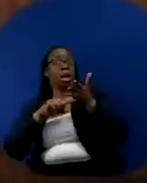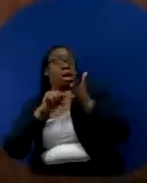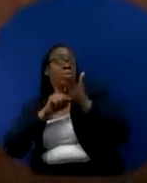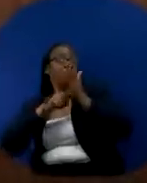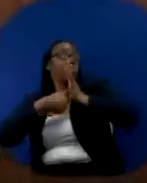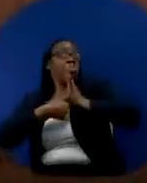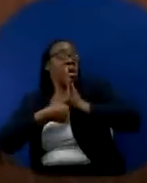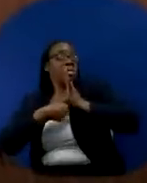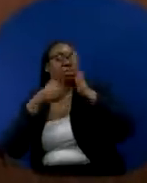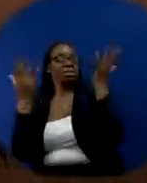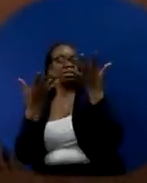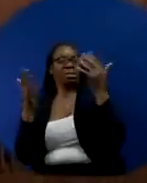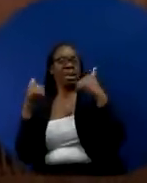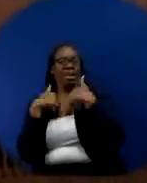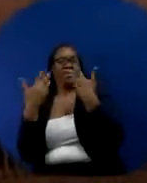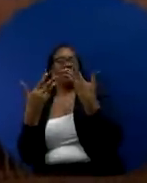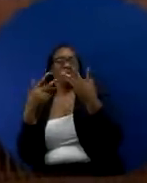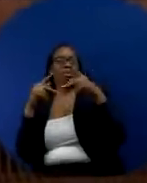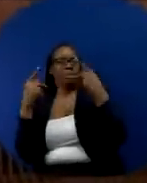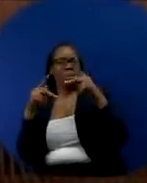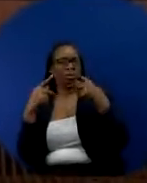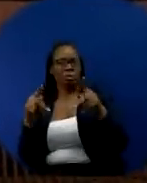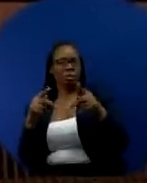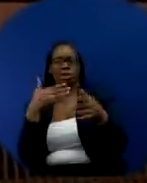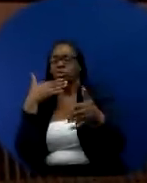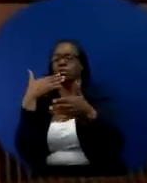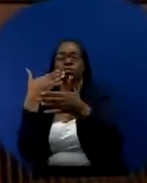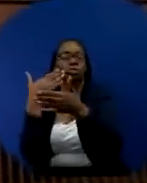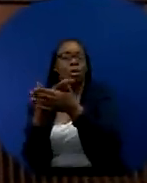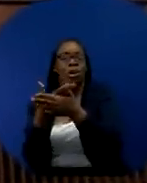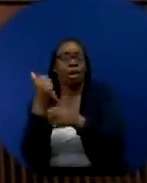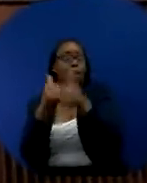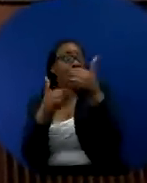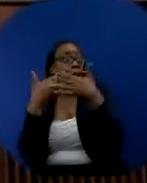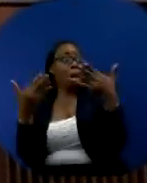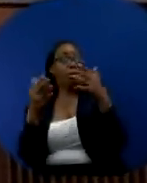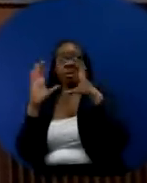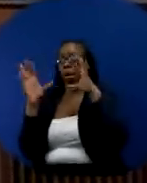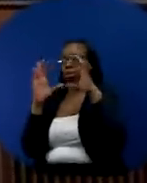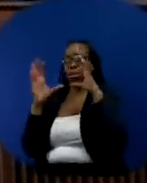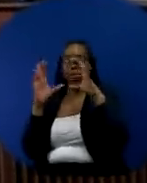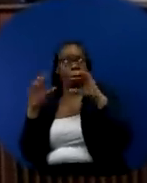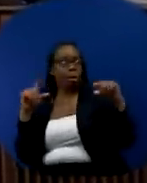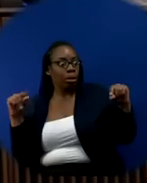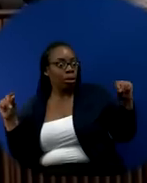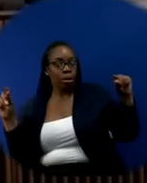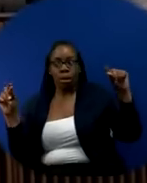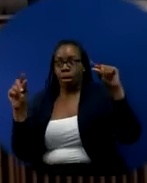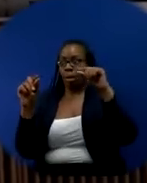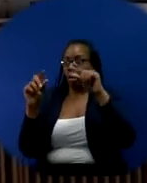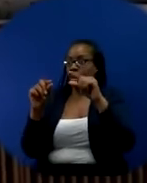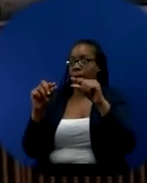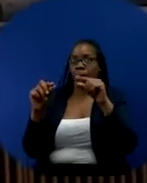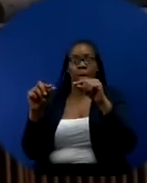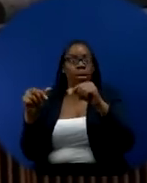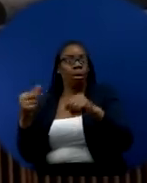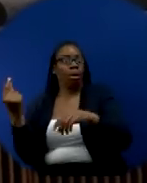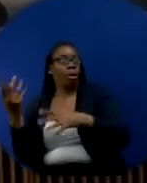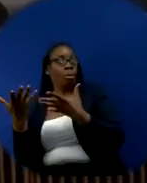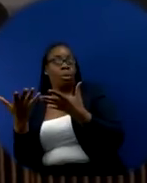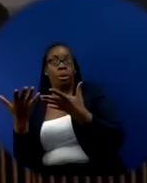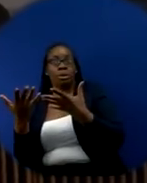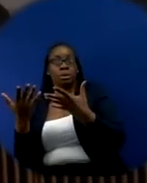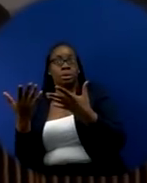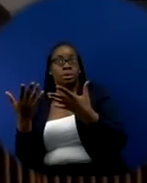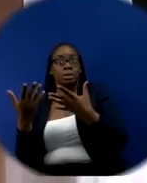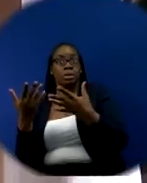days to come. Have you ever been to a party that was so good that everybody was talking about it for the days and weeks that were behind it? Is there anybody in